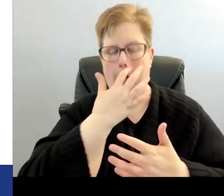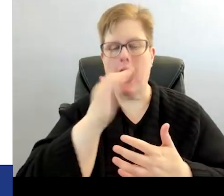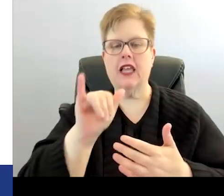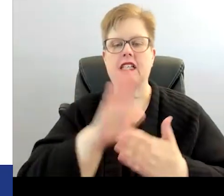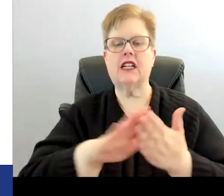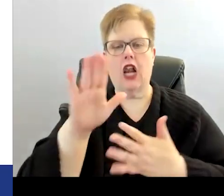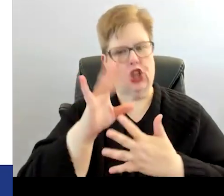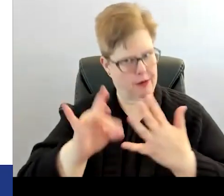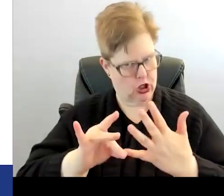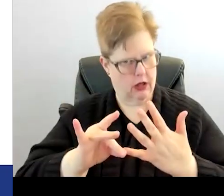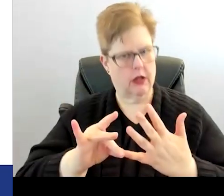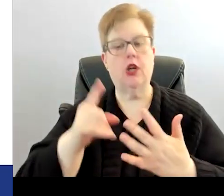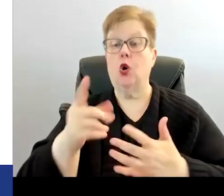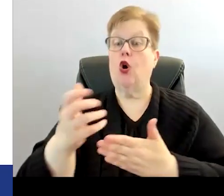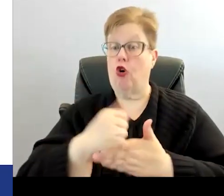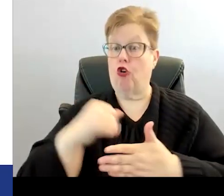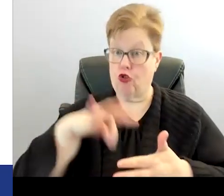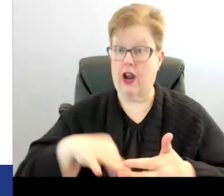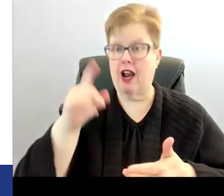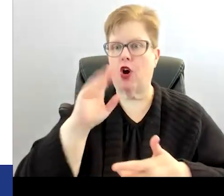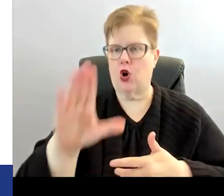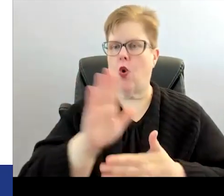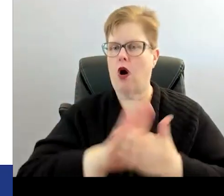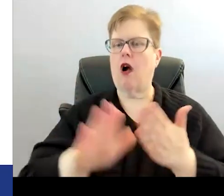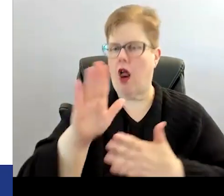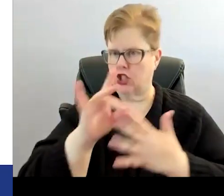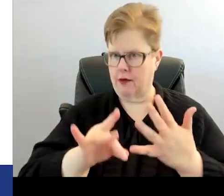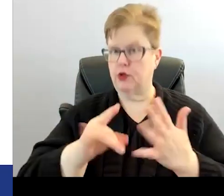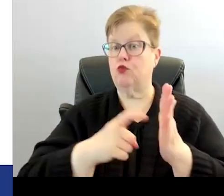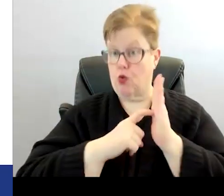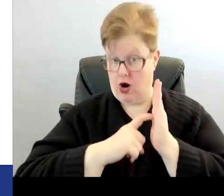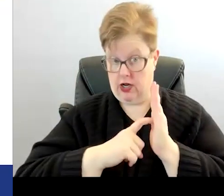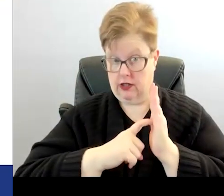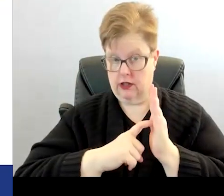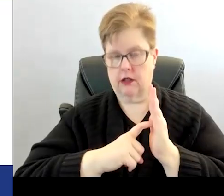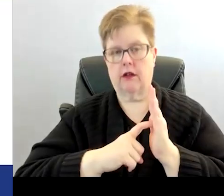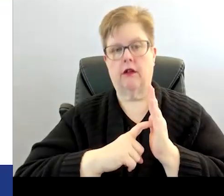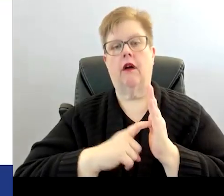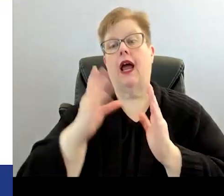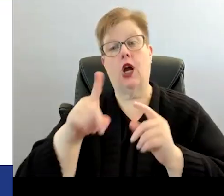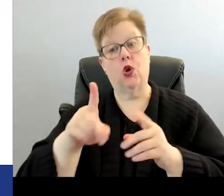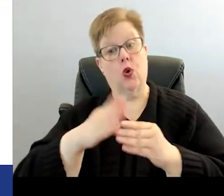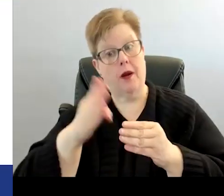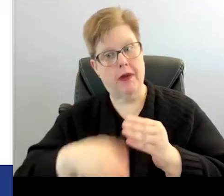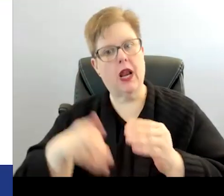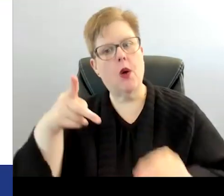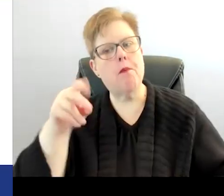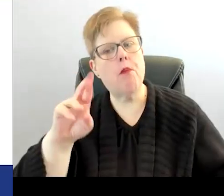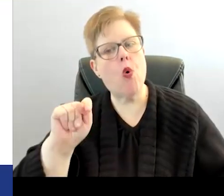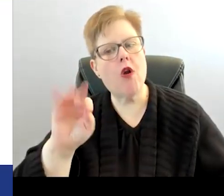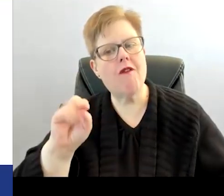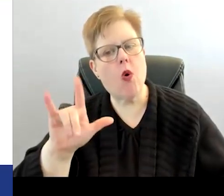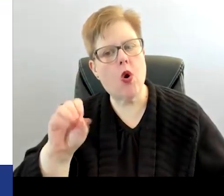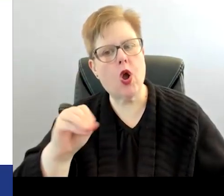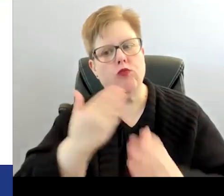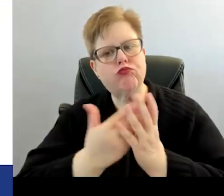you earn credit for your college option requirements, and you complete a portfolio to demonstrate that you